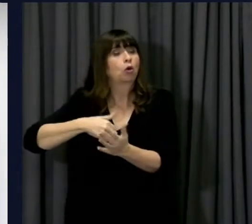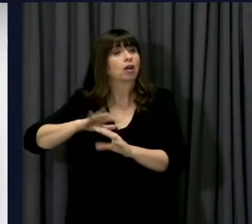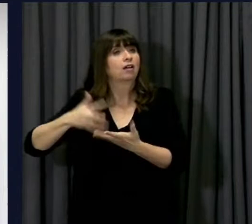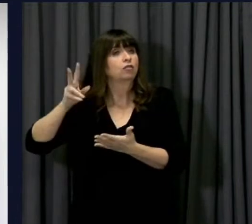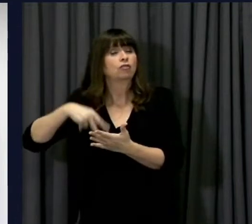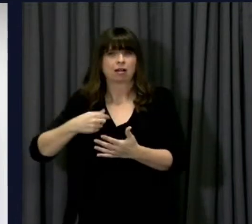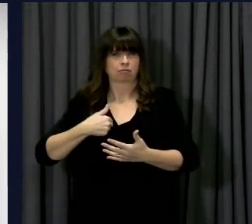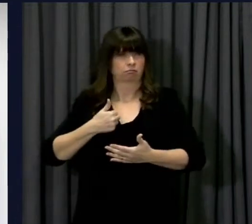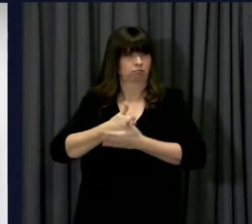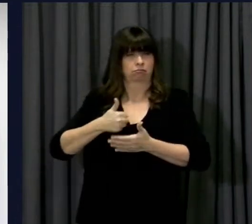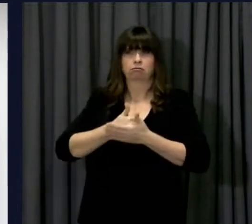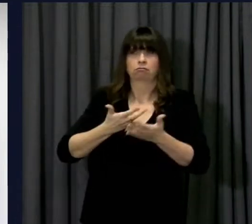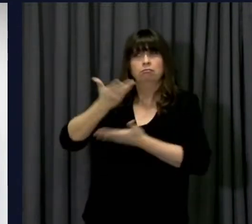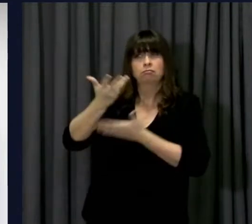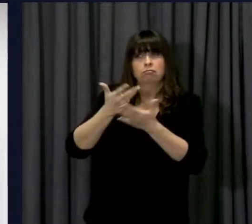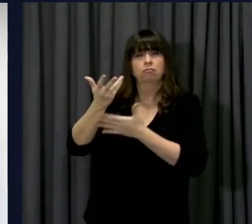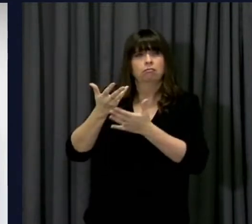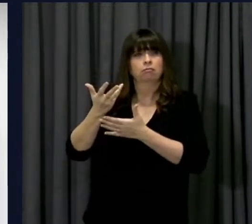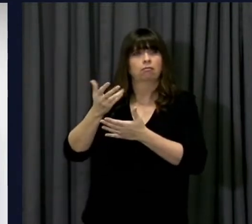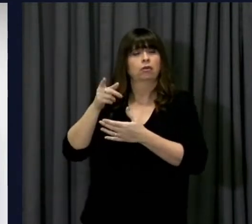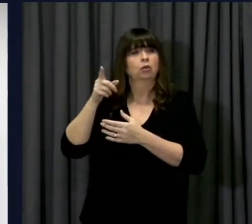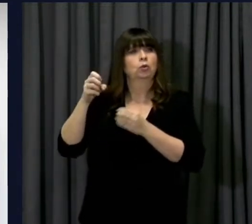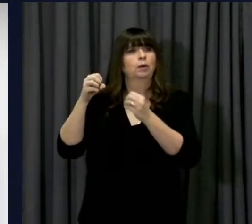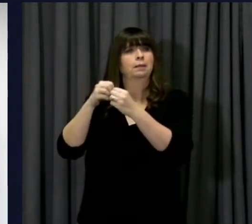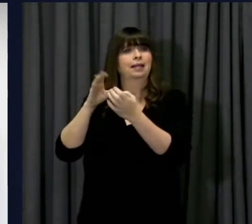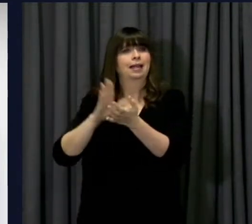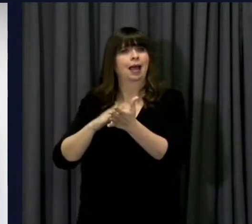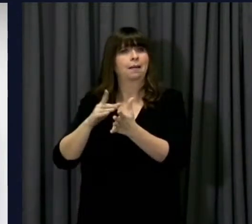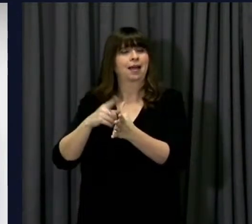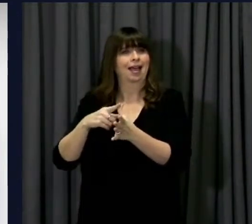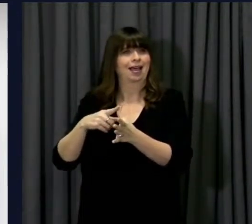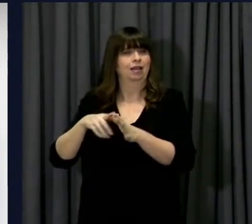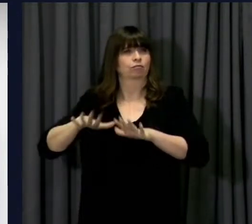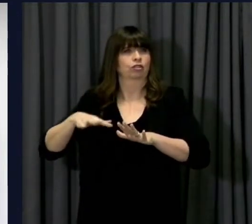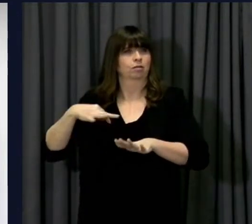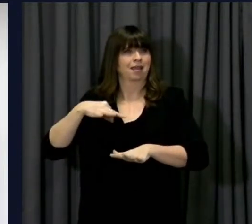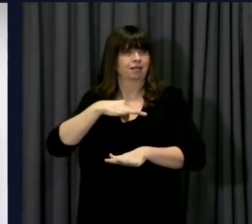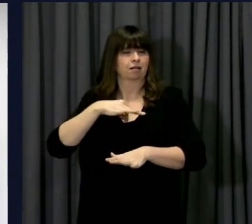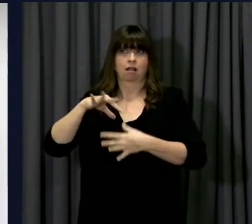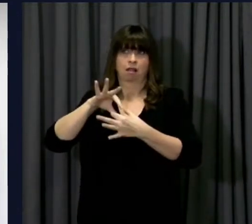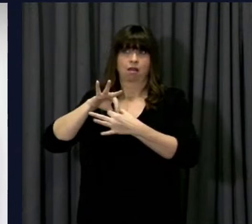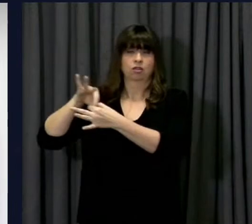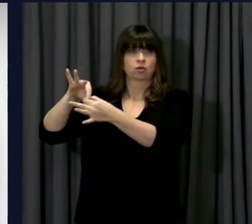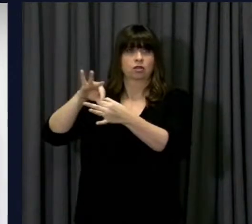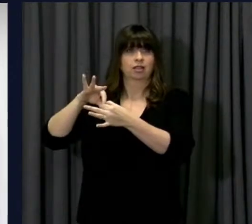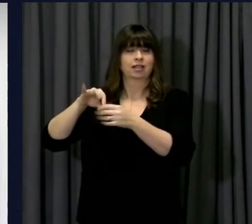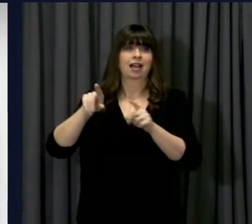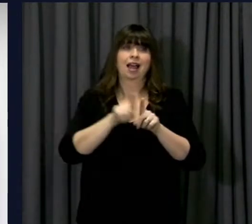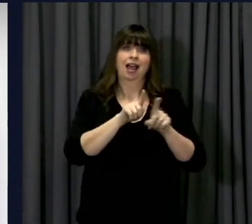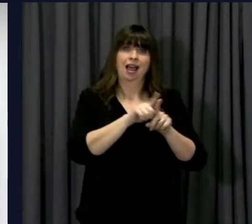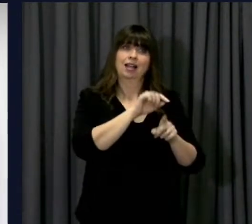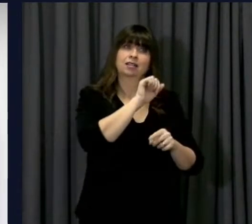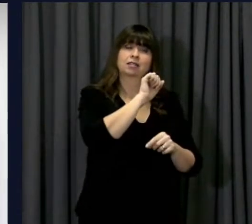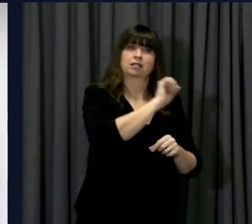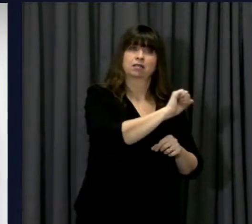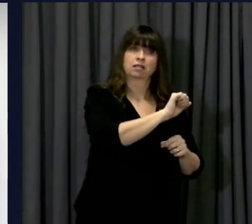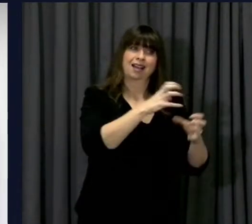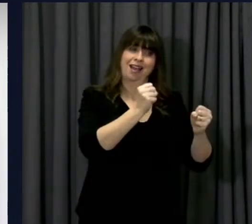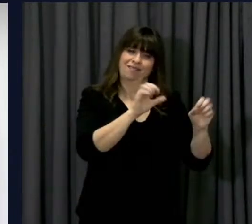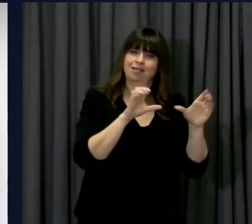but across all the workforce. And in particular, I'm really pleased with the engagement we've had with BAPIO, the British Association of Physicians of Indian Origin